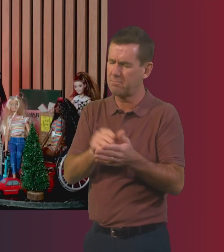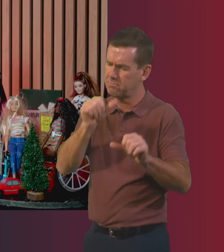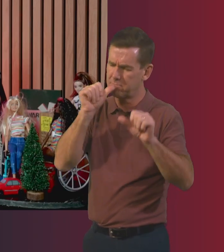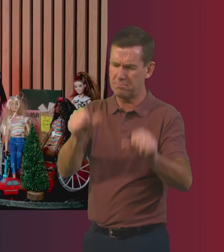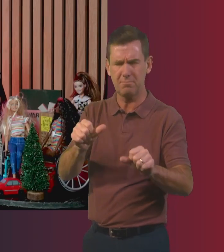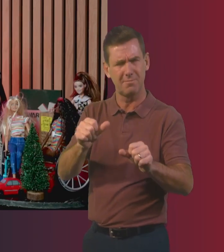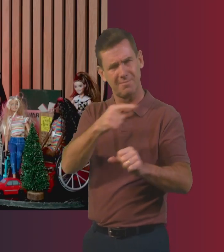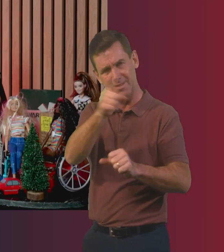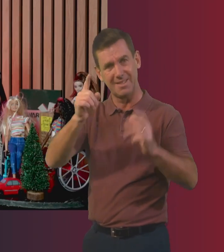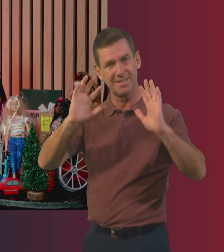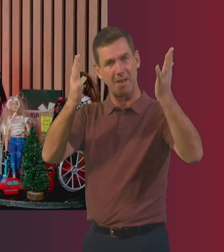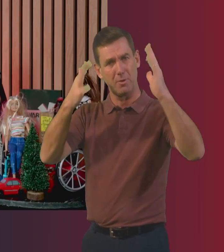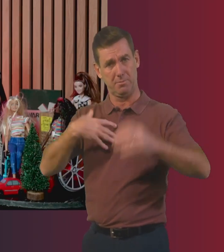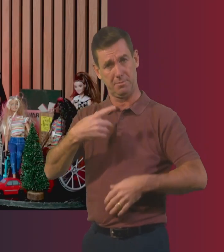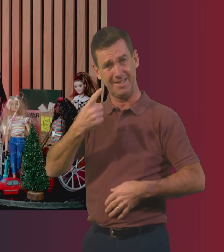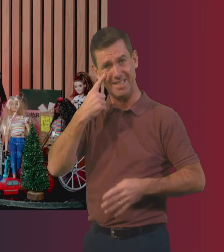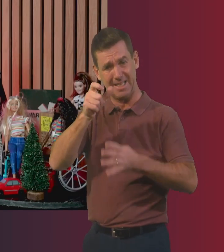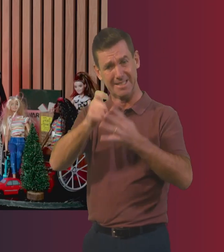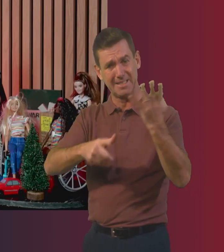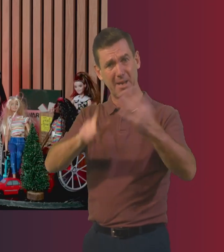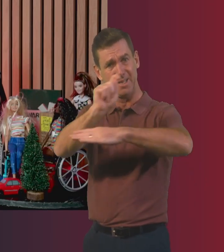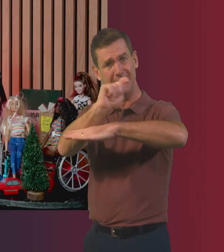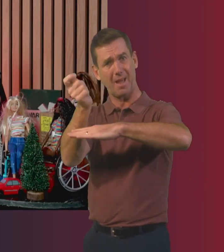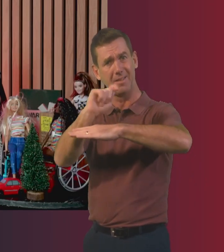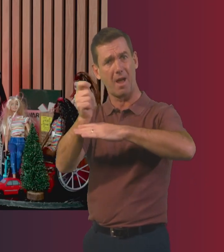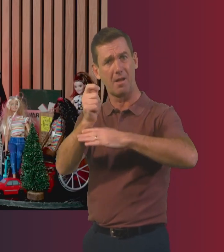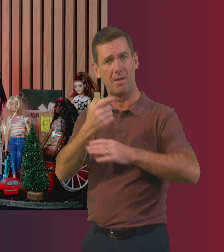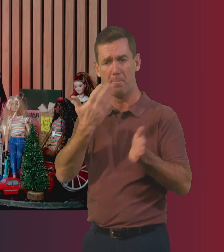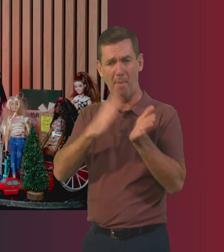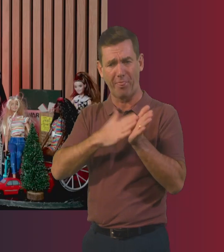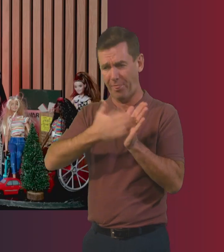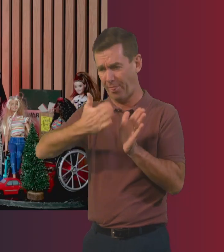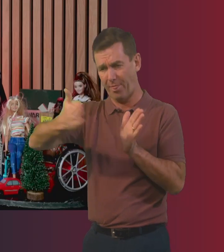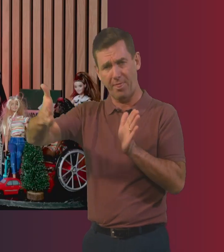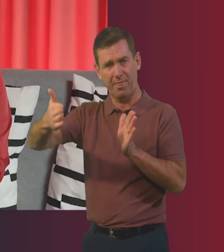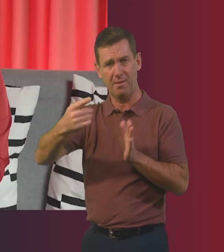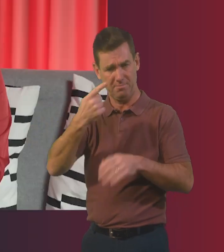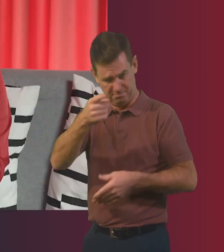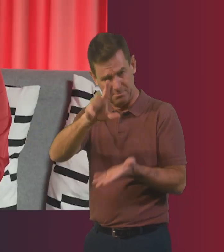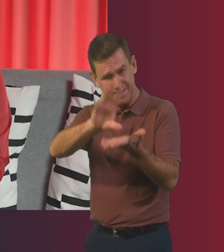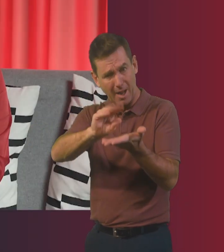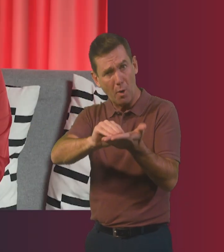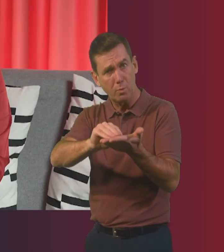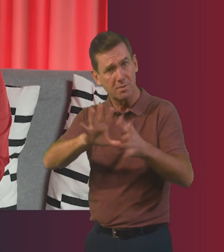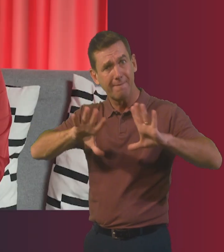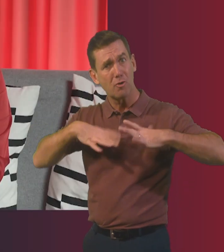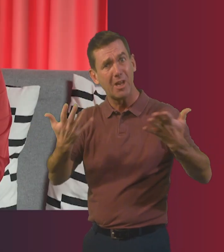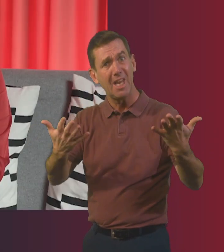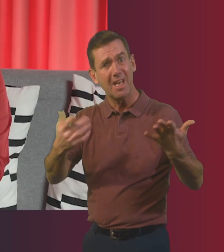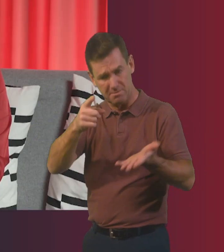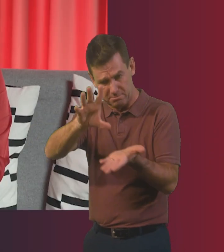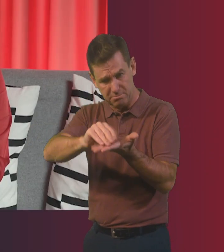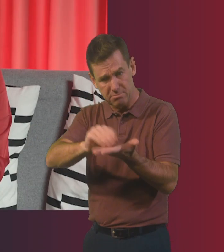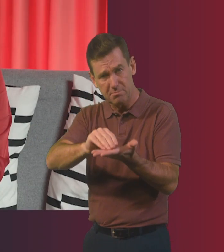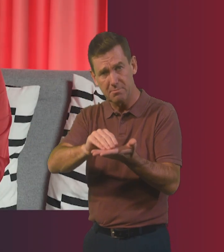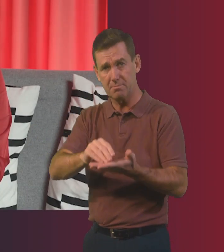a disability calendar. It's free. You can literally download one for free and keep up to date. So exactly. Go and do that. Go and do that. For those who want to find